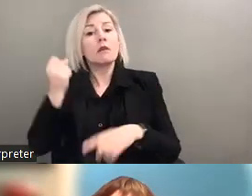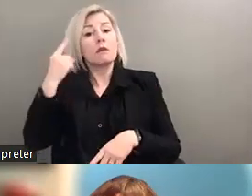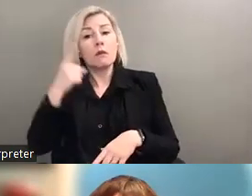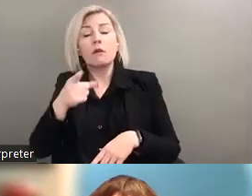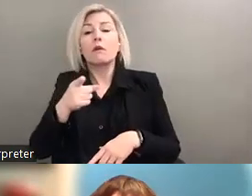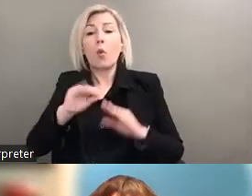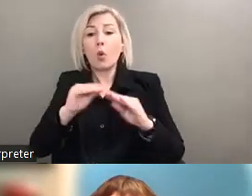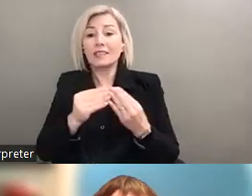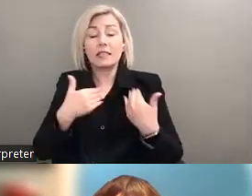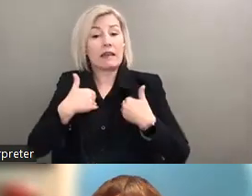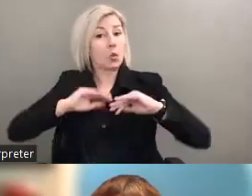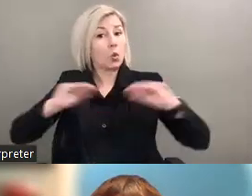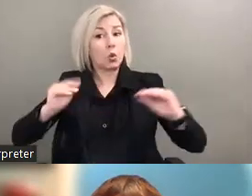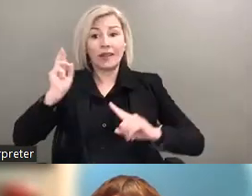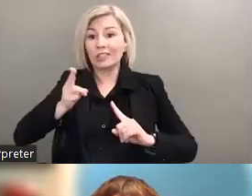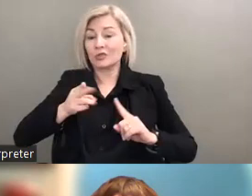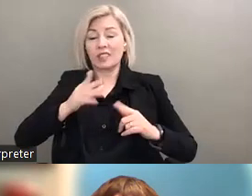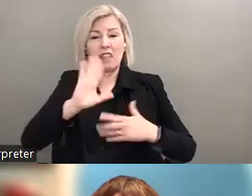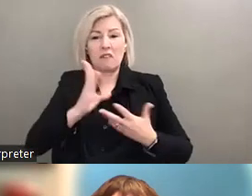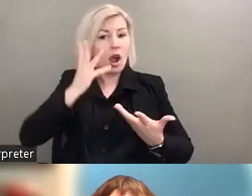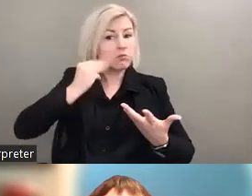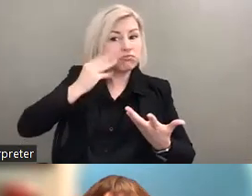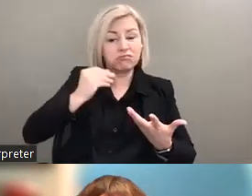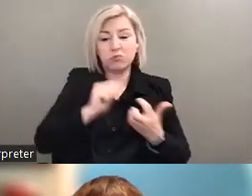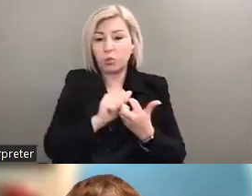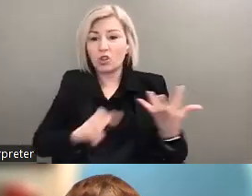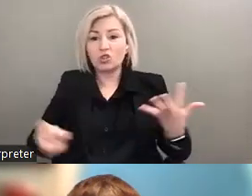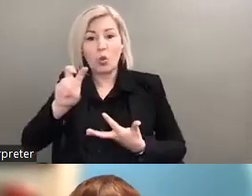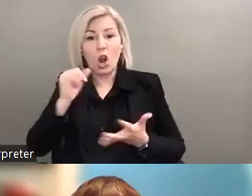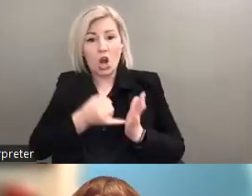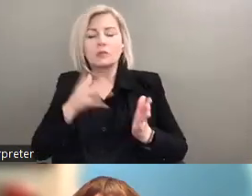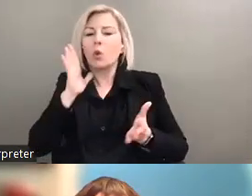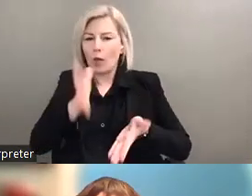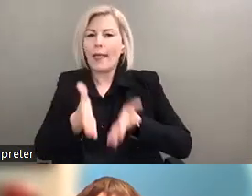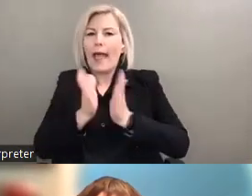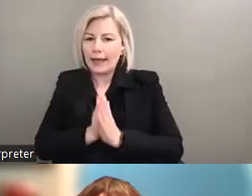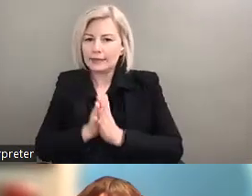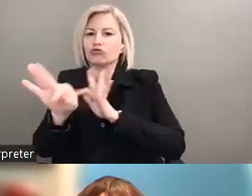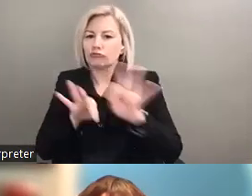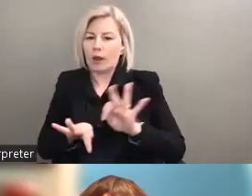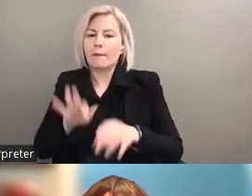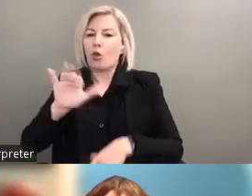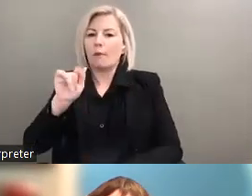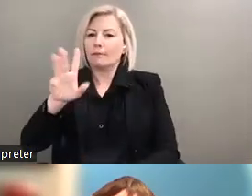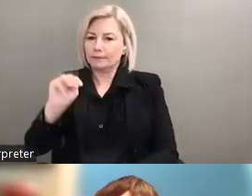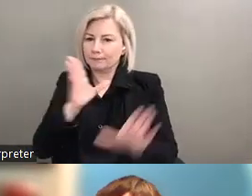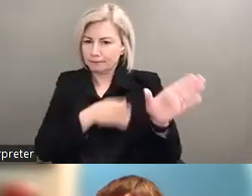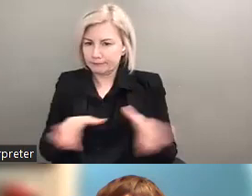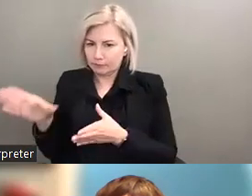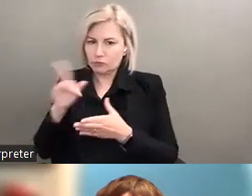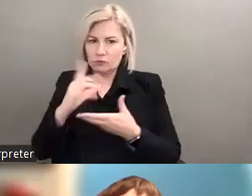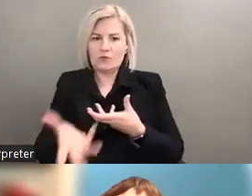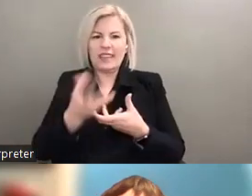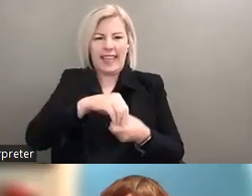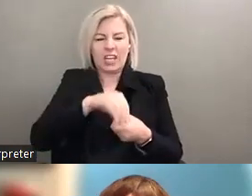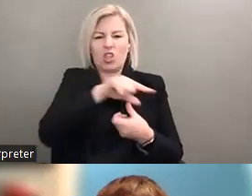organizations that don't have a history of presenting touring artists will be asked to describe their administrative plan for engaging the